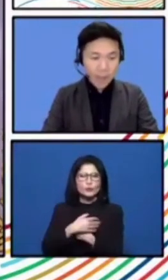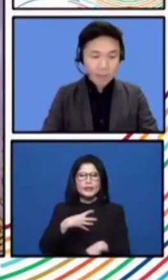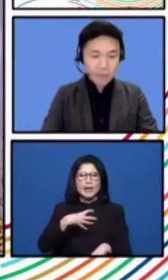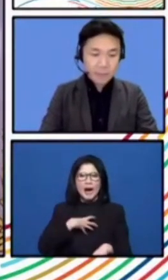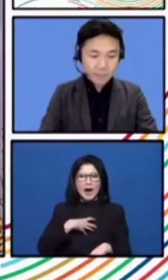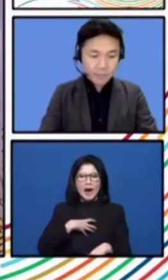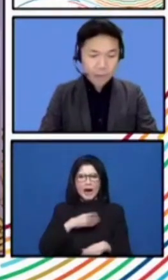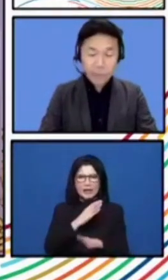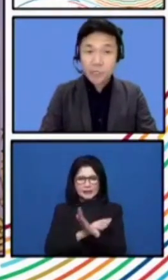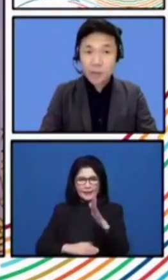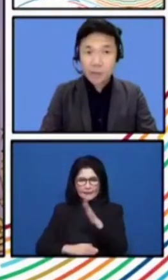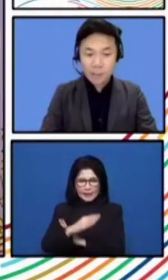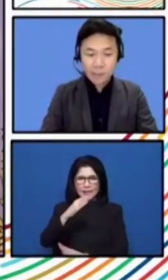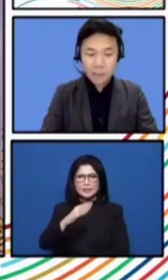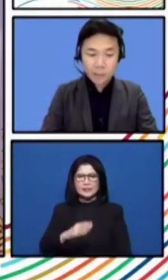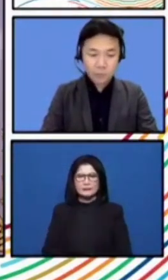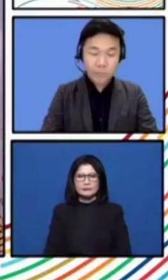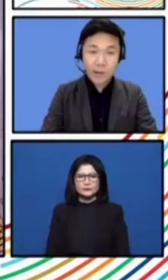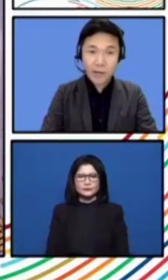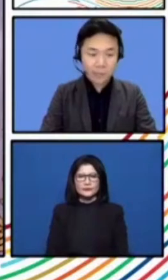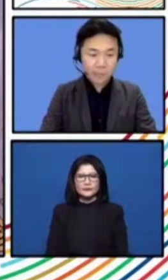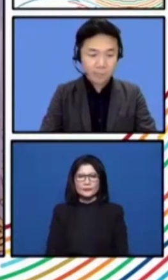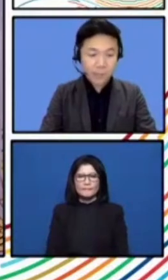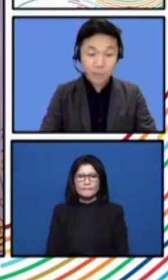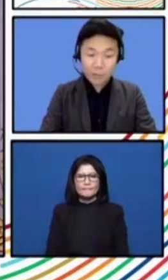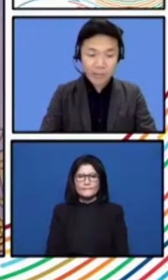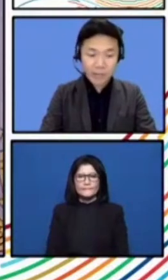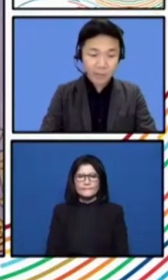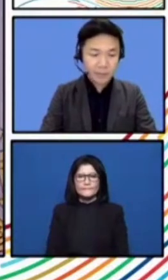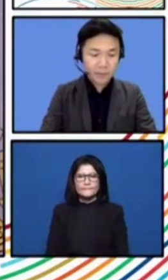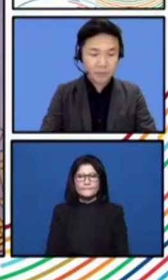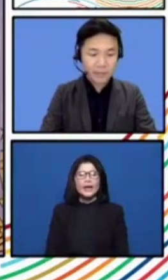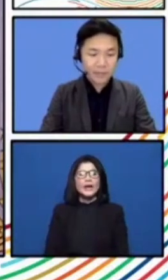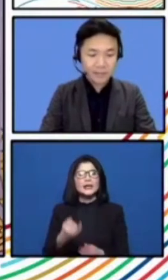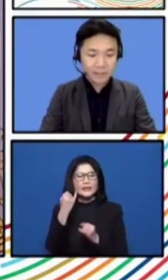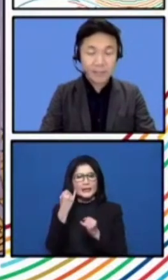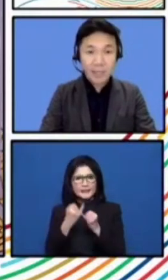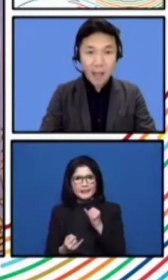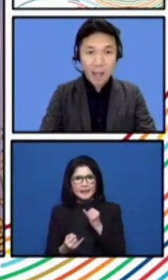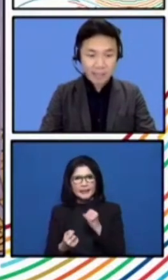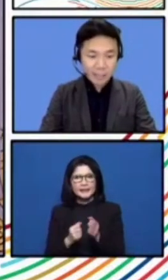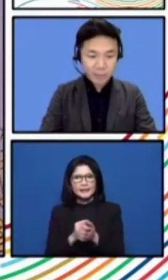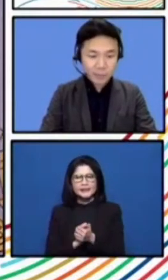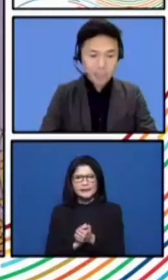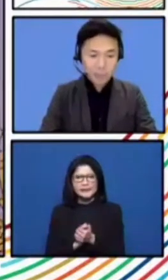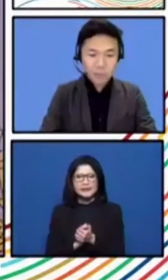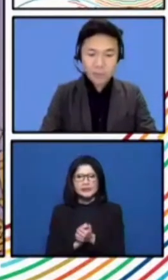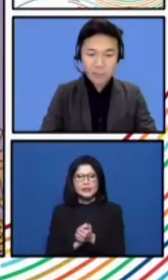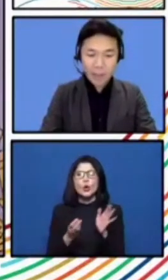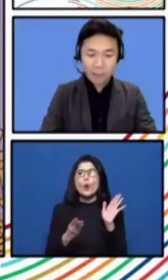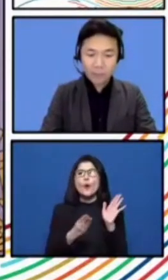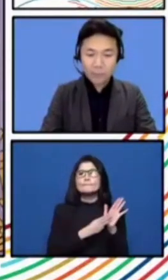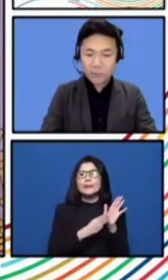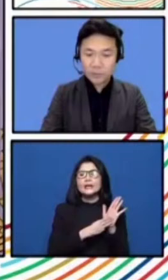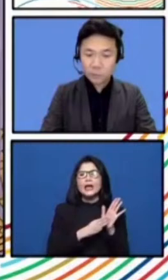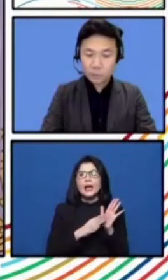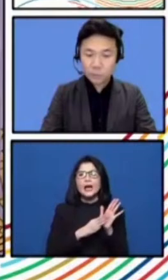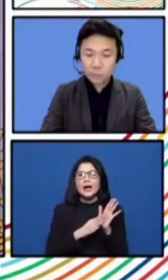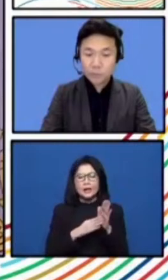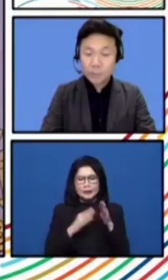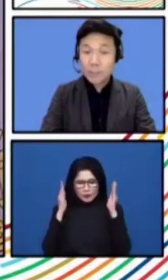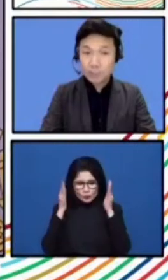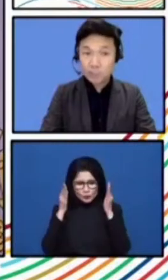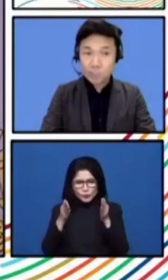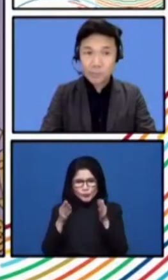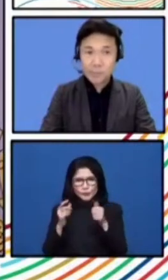and in the party issues a party a priority areas of ncds are in Education Health social